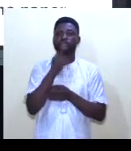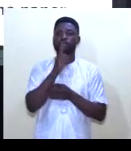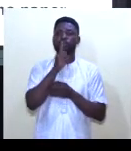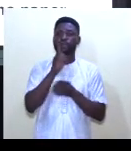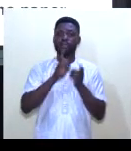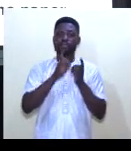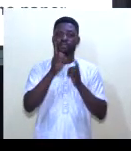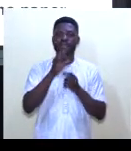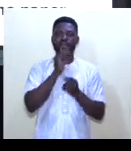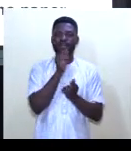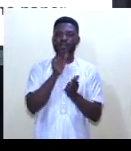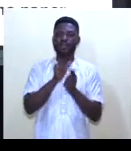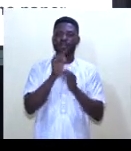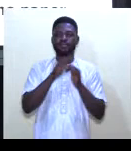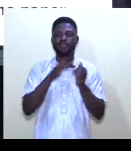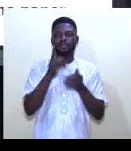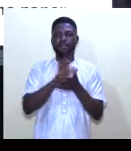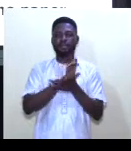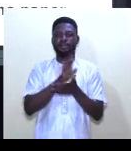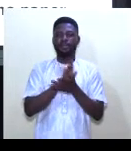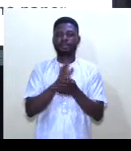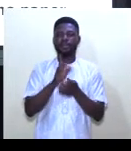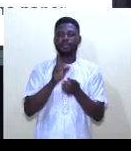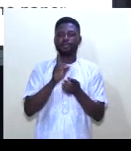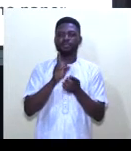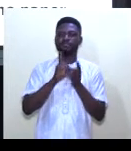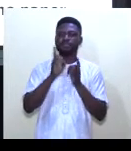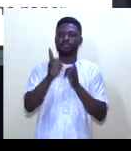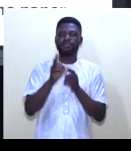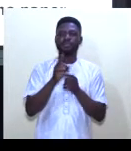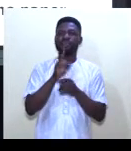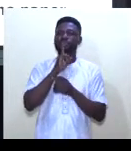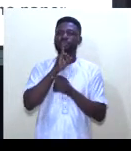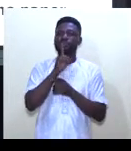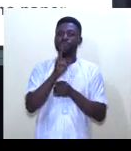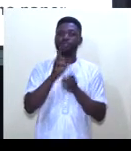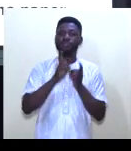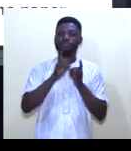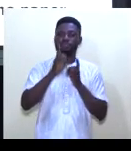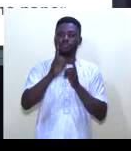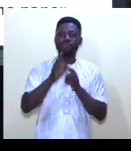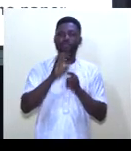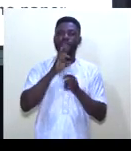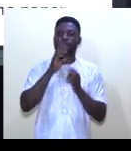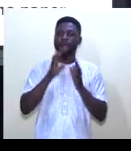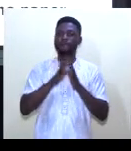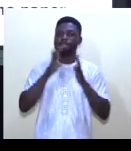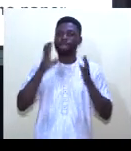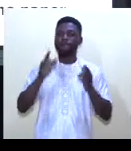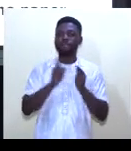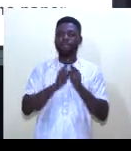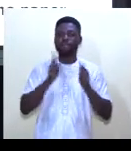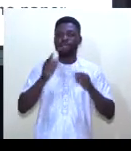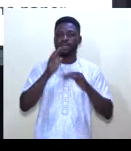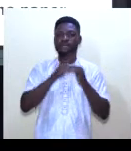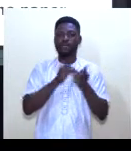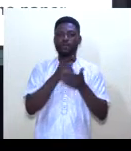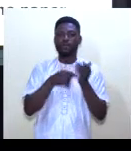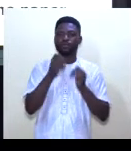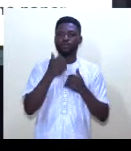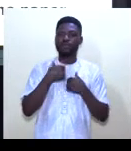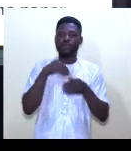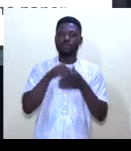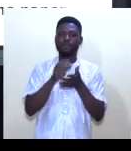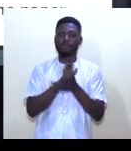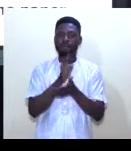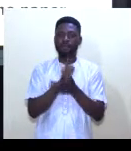the real distance is less than the paper distance. That's not true. Real distances are much larger than the distance that you have on paper.